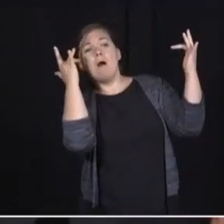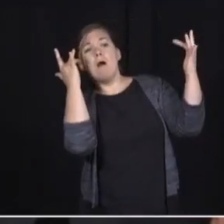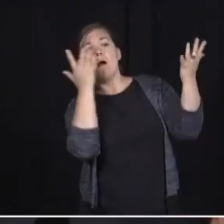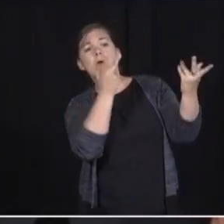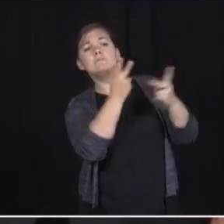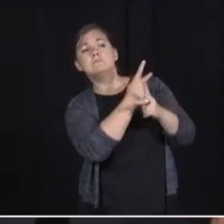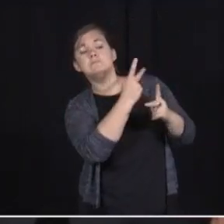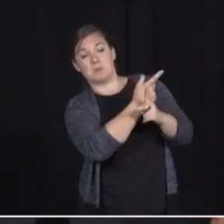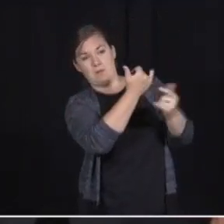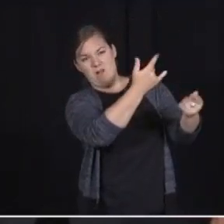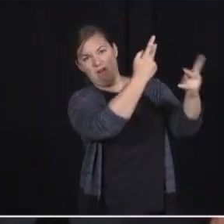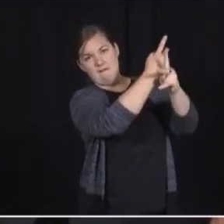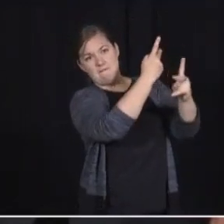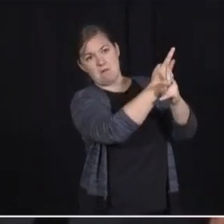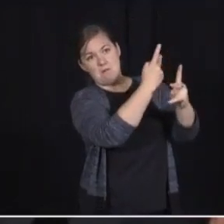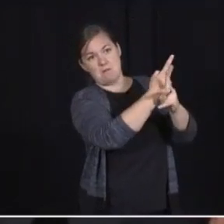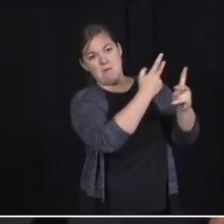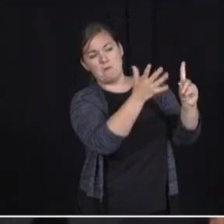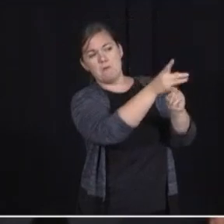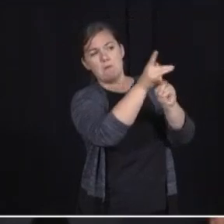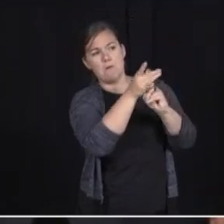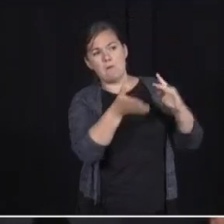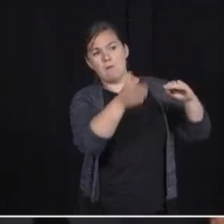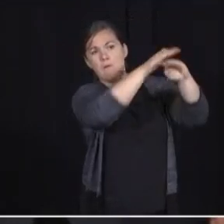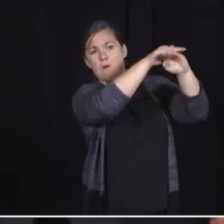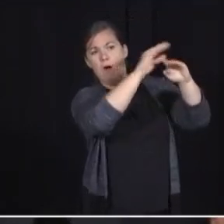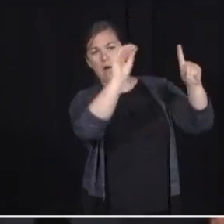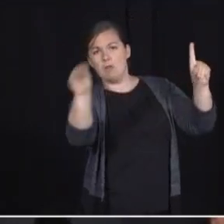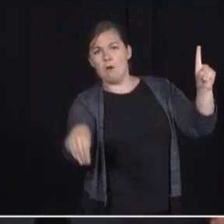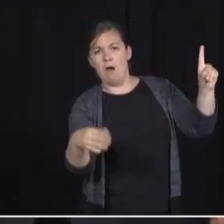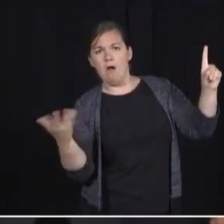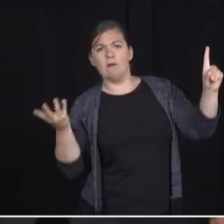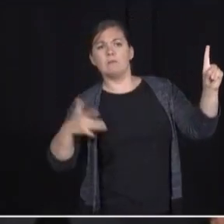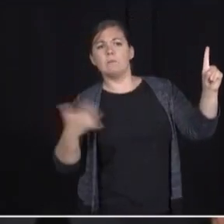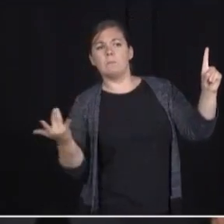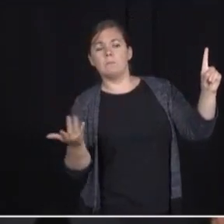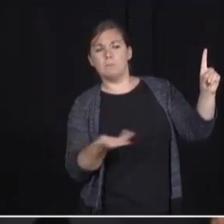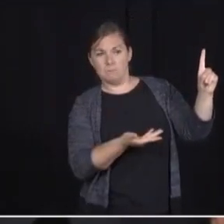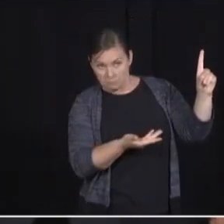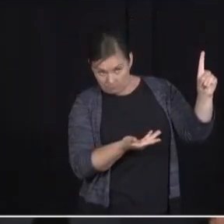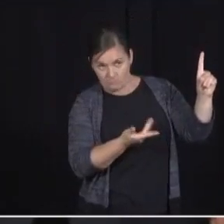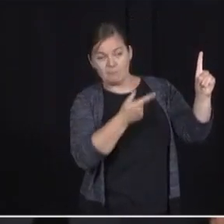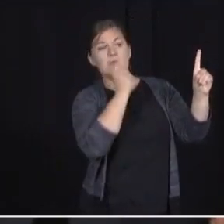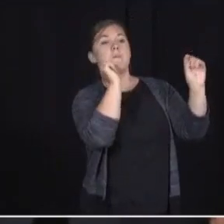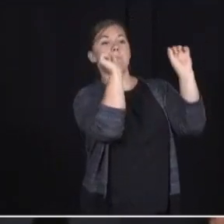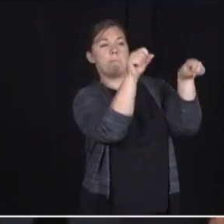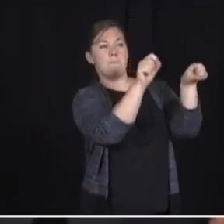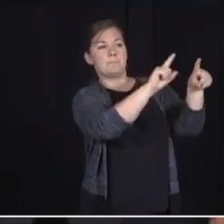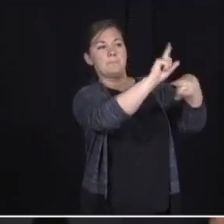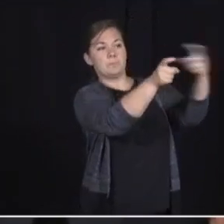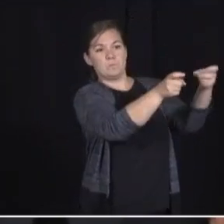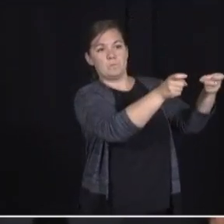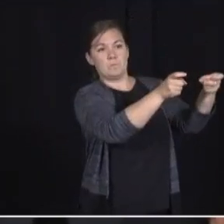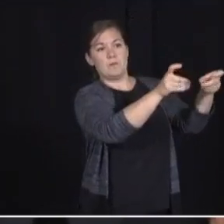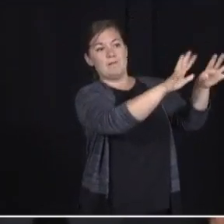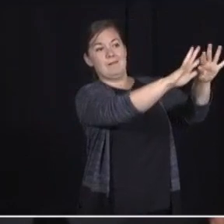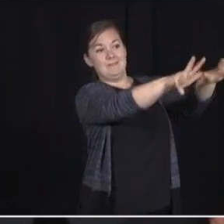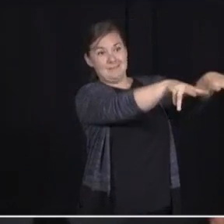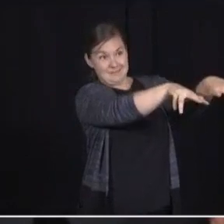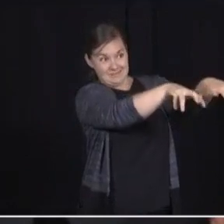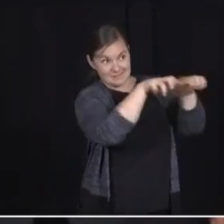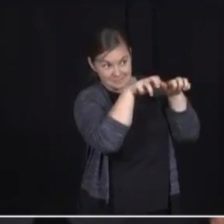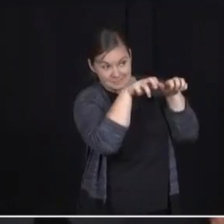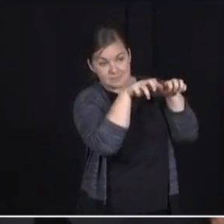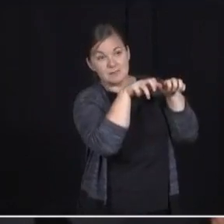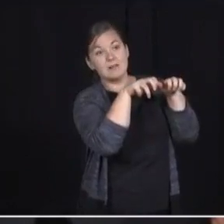how these people are getting infected and implement strategies to reduce that transmission. And so we